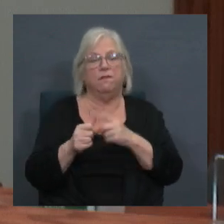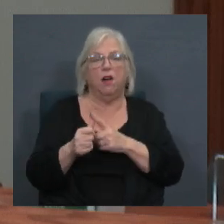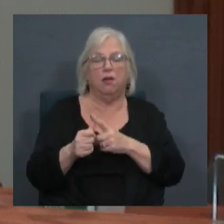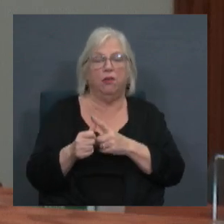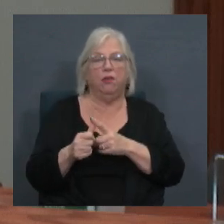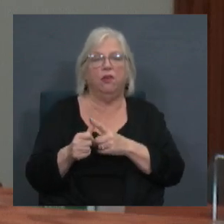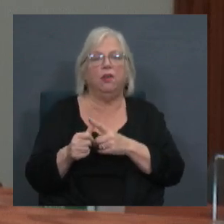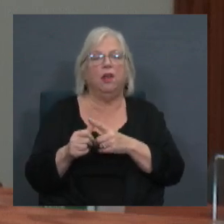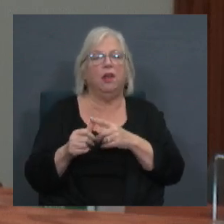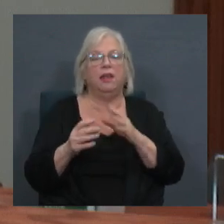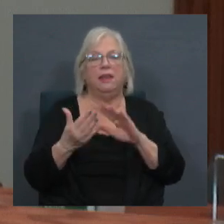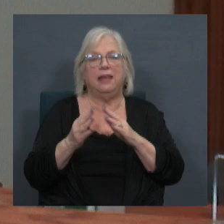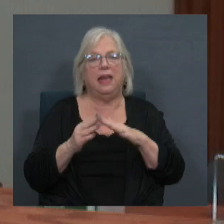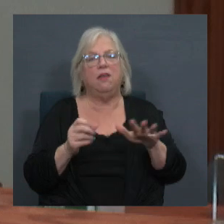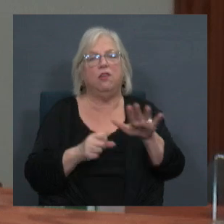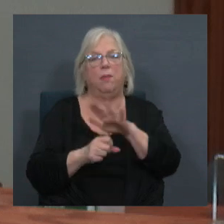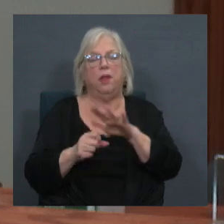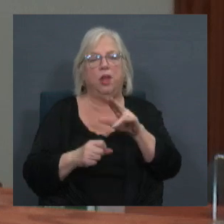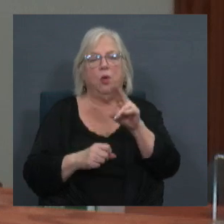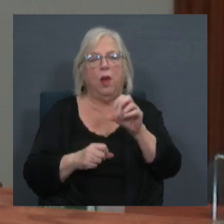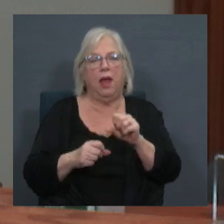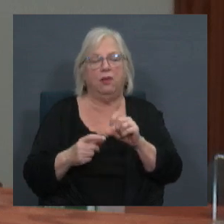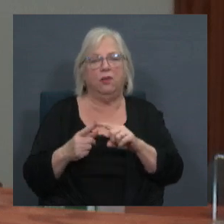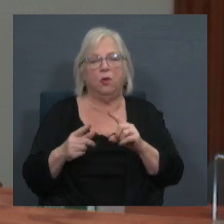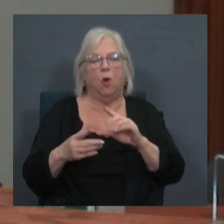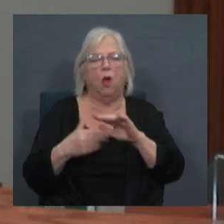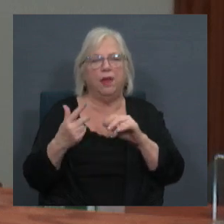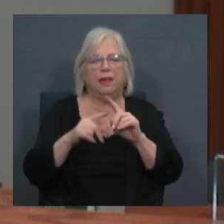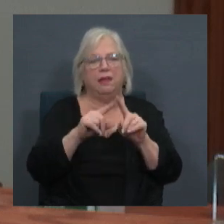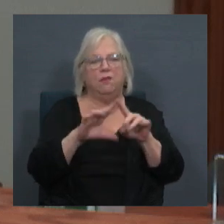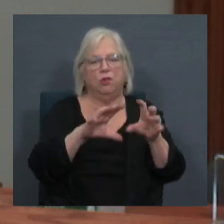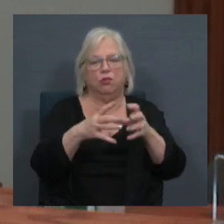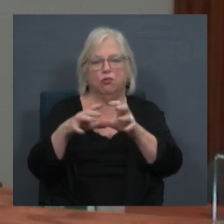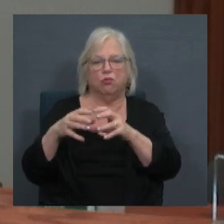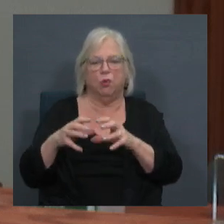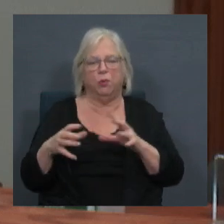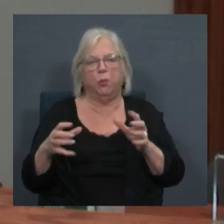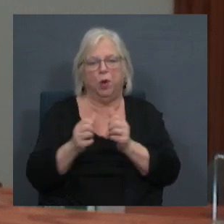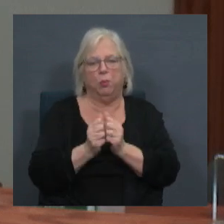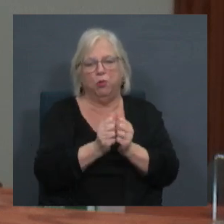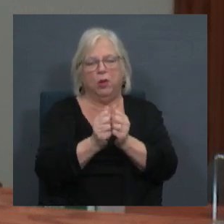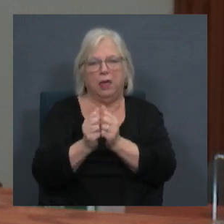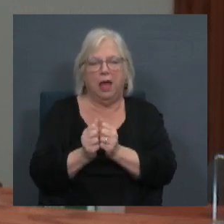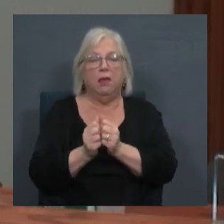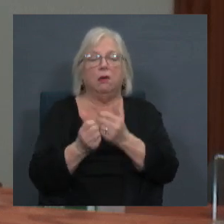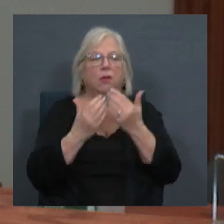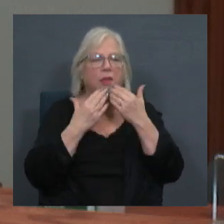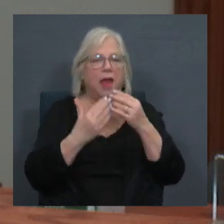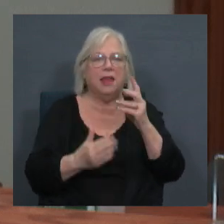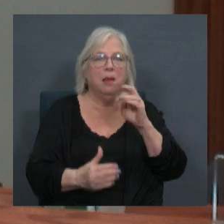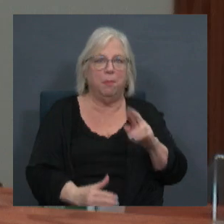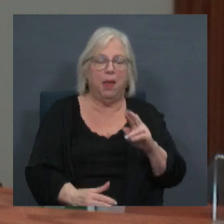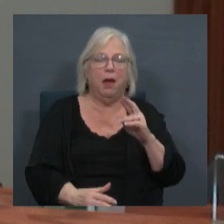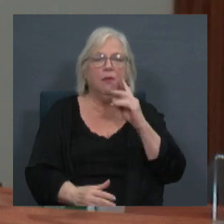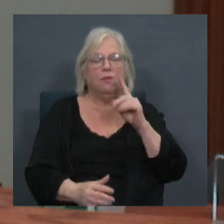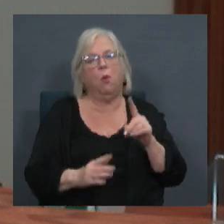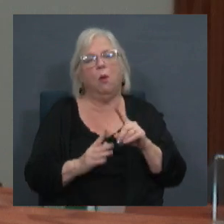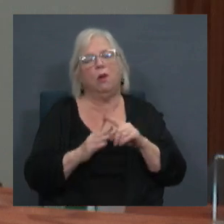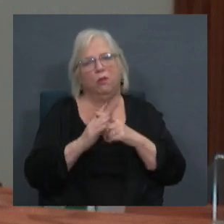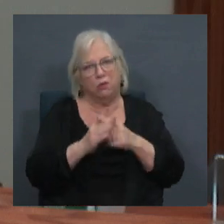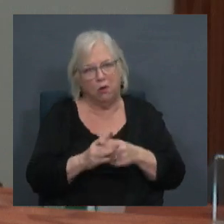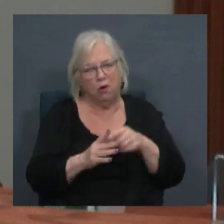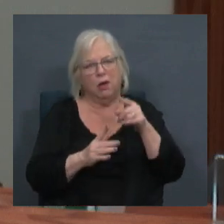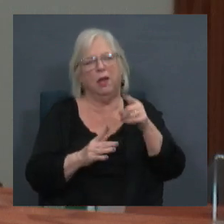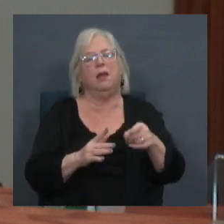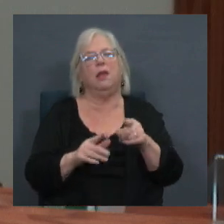these different entities and put them together. And to thank the mayor to being an integral part of this and being the spearheading this for the city part